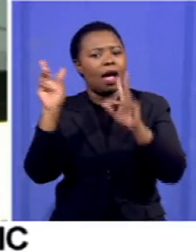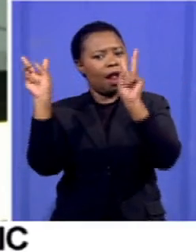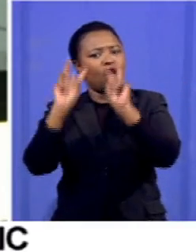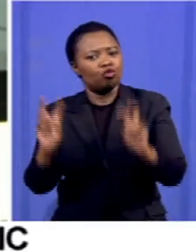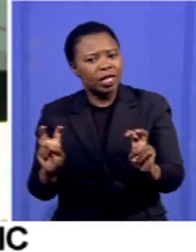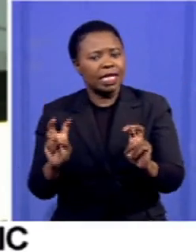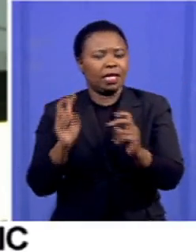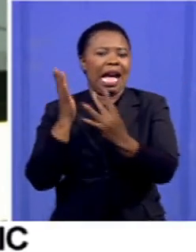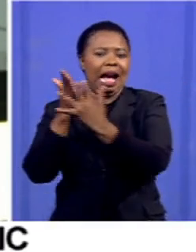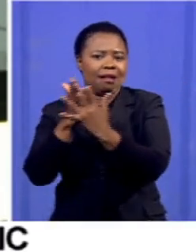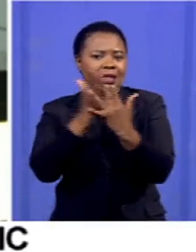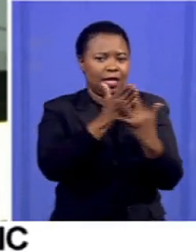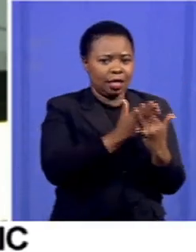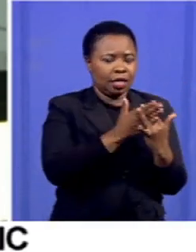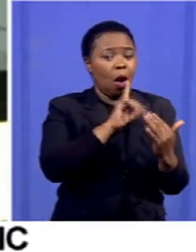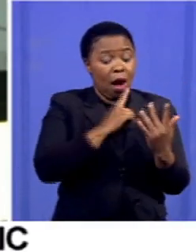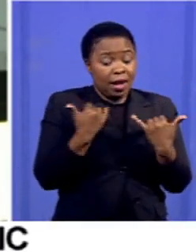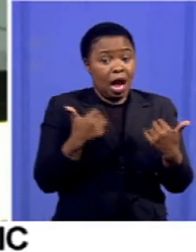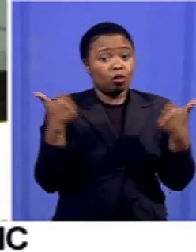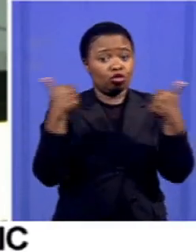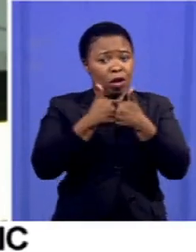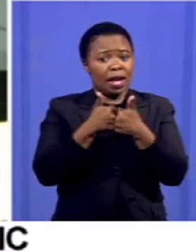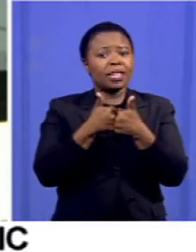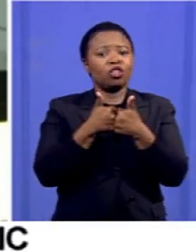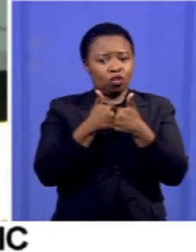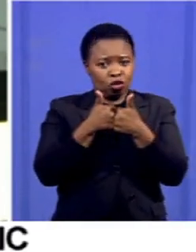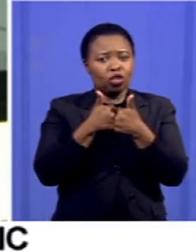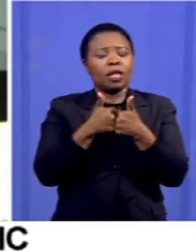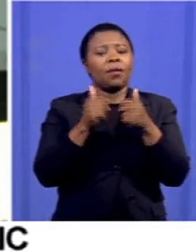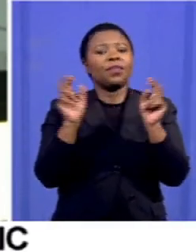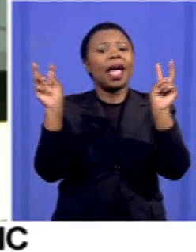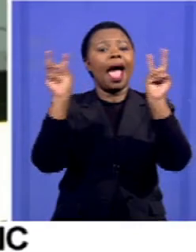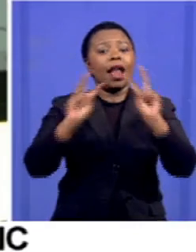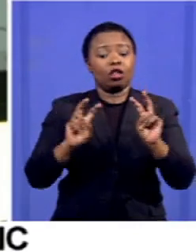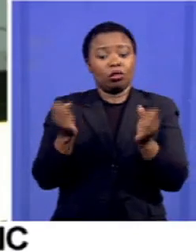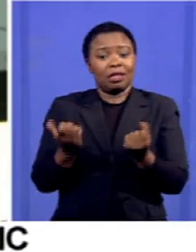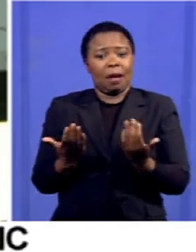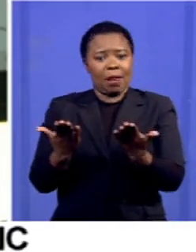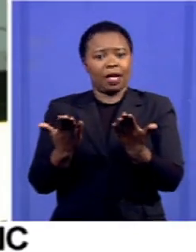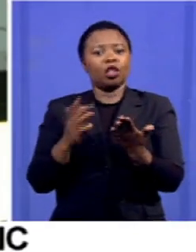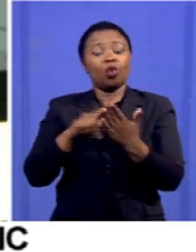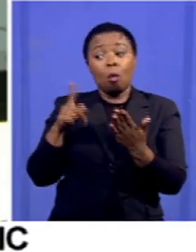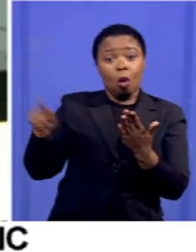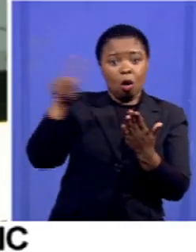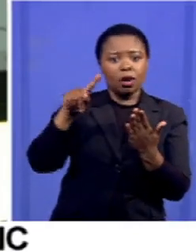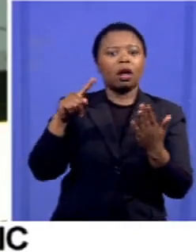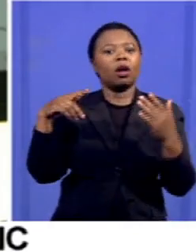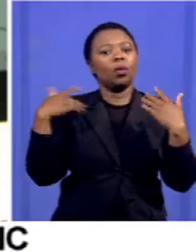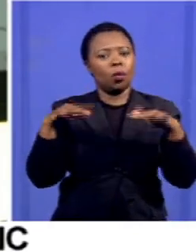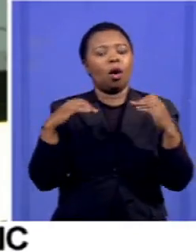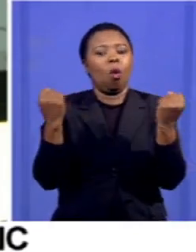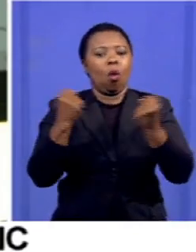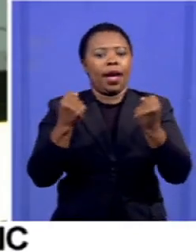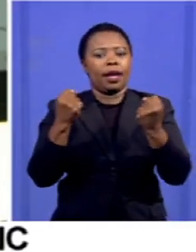know the challenges that we're having currently with electricity supply and the need to actually speed up our move towards